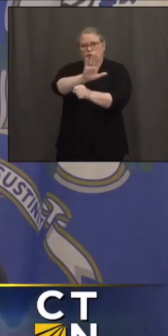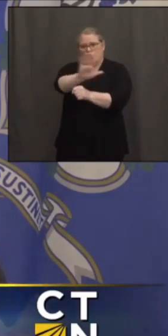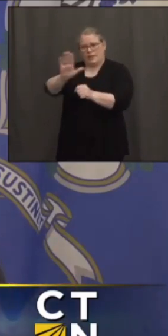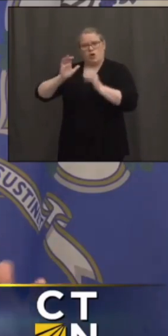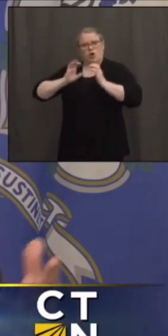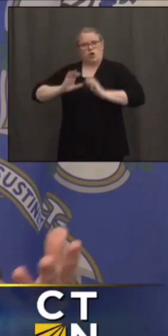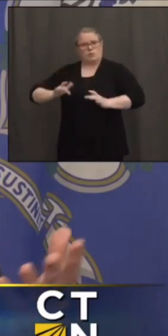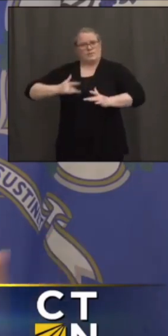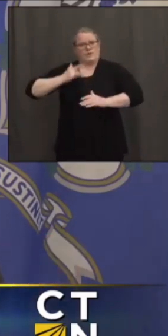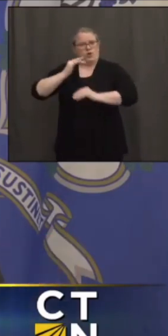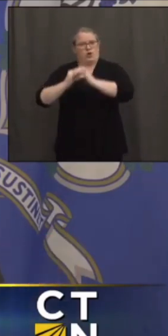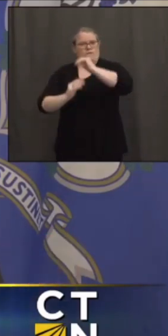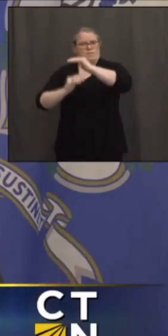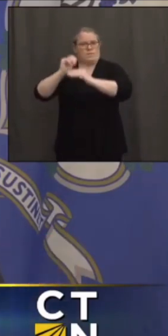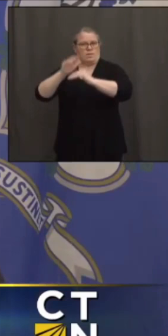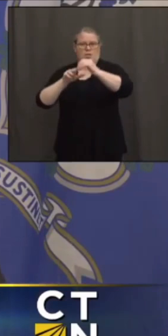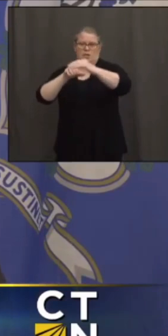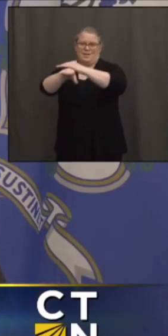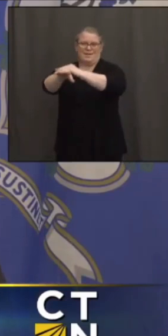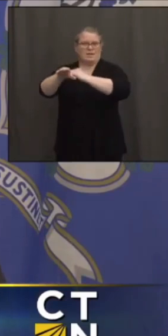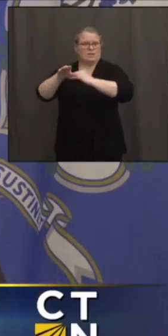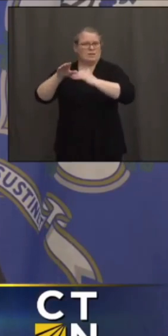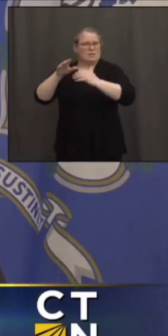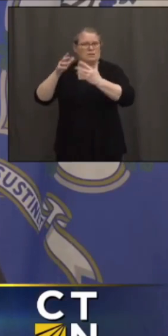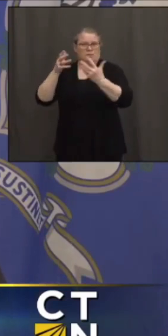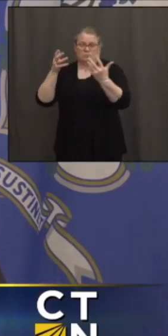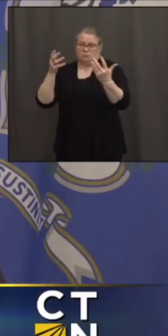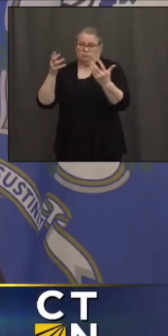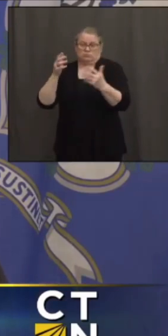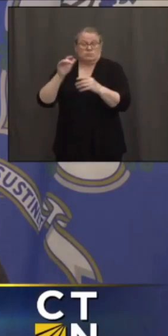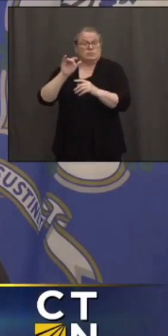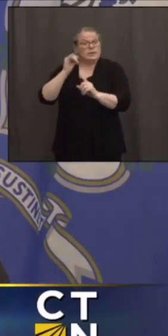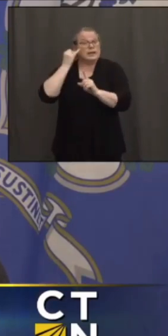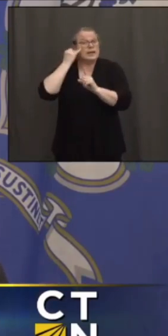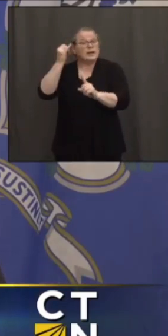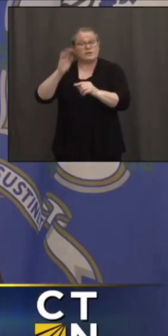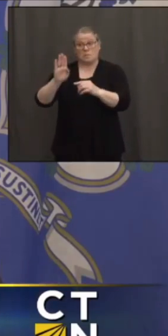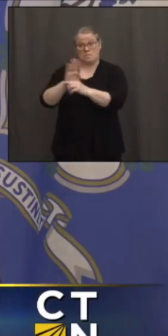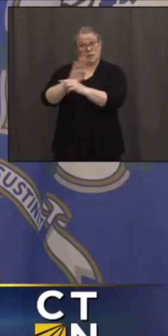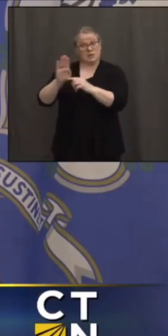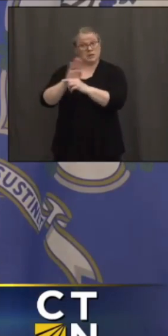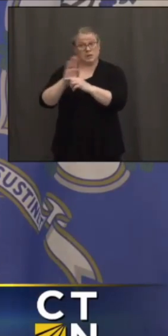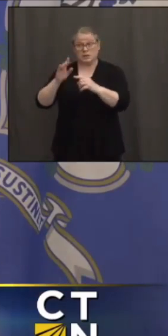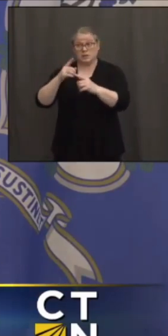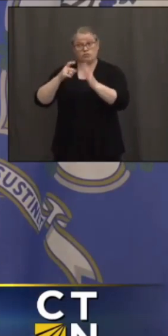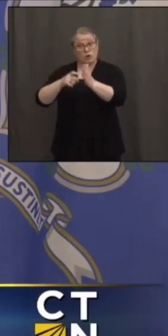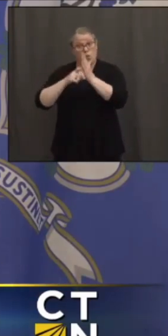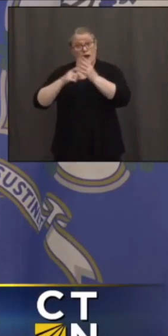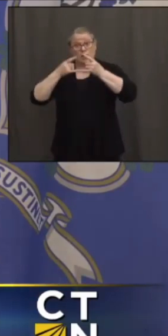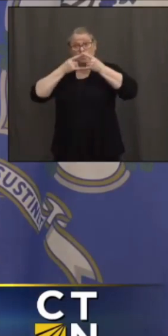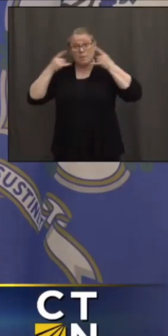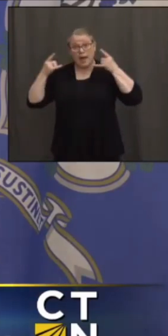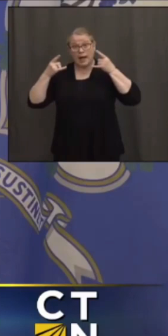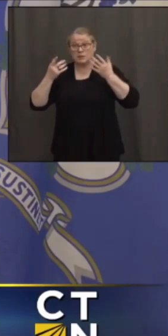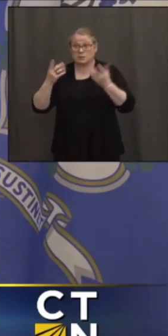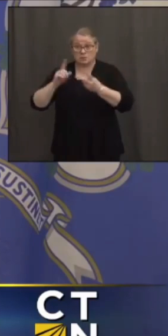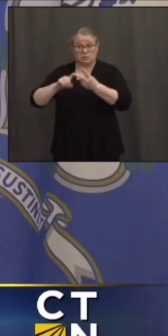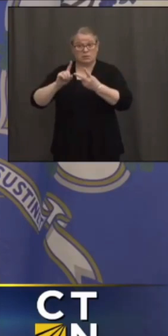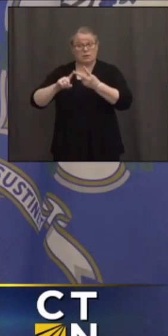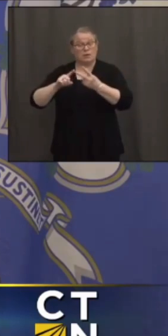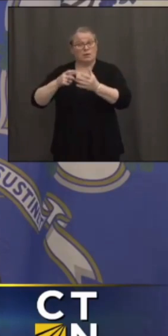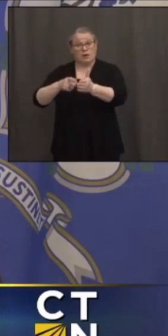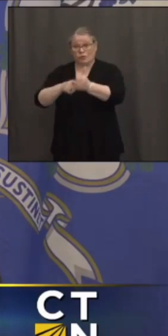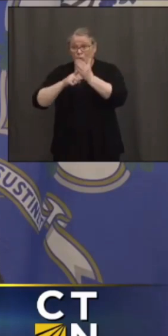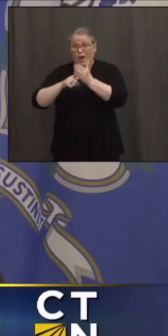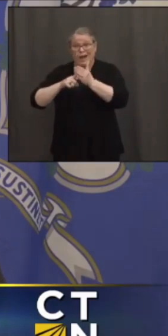confidence, 100% confidence. And if they want to have a mask requirement, if they want to say, I want people to get tested, if they want